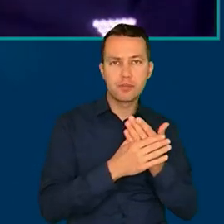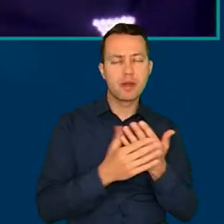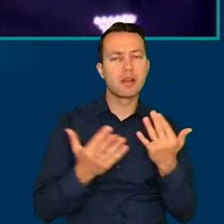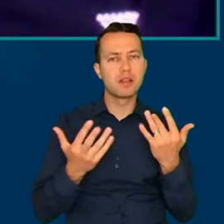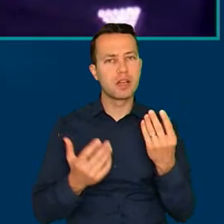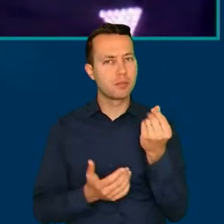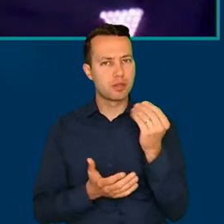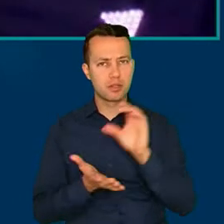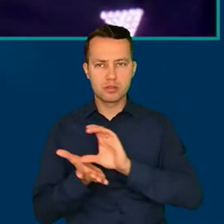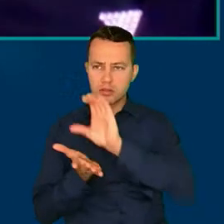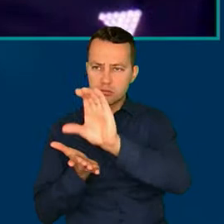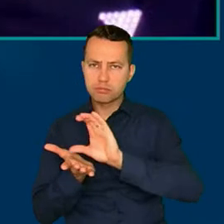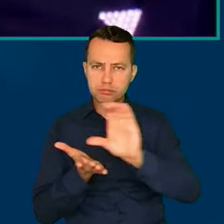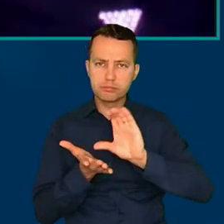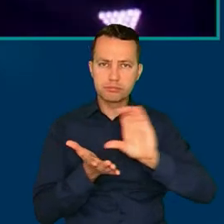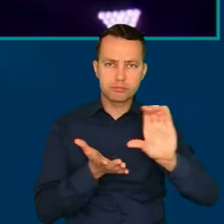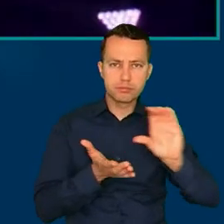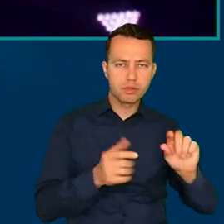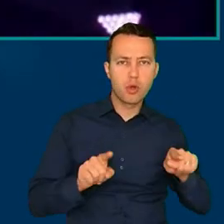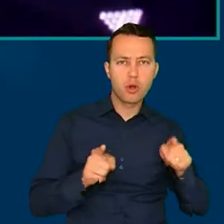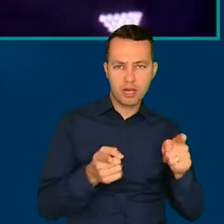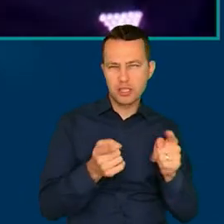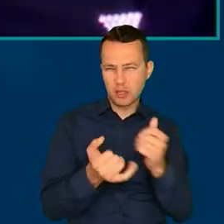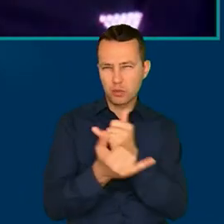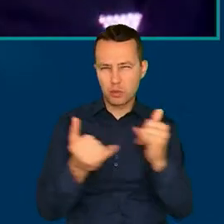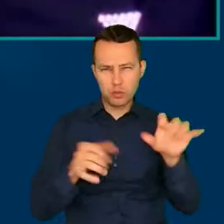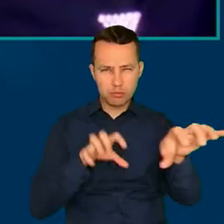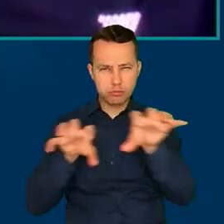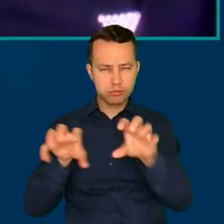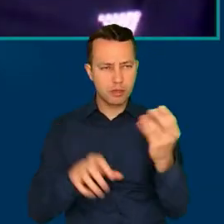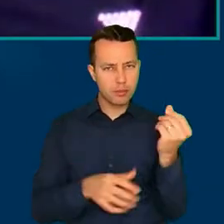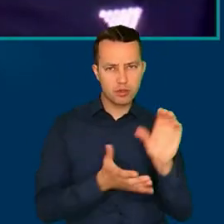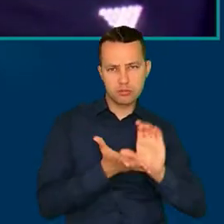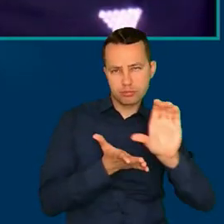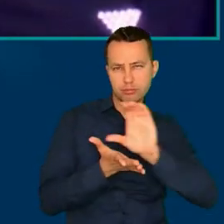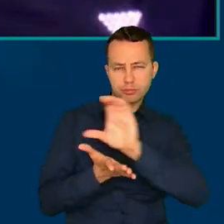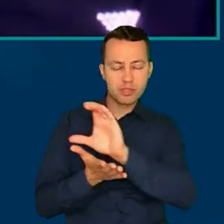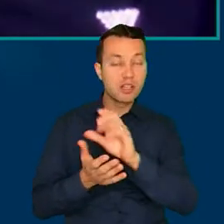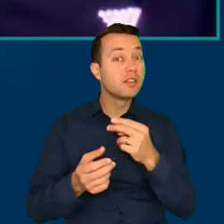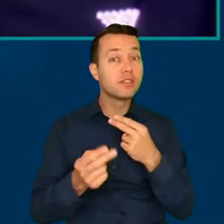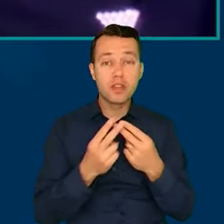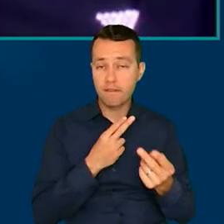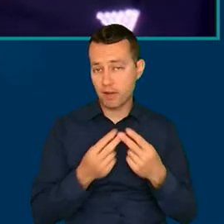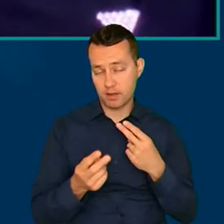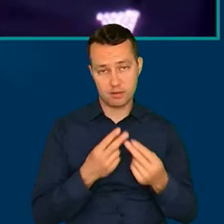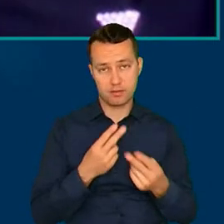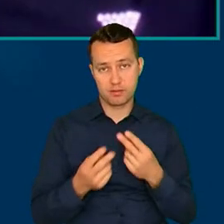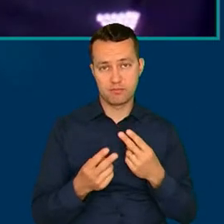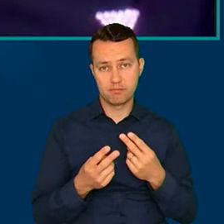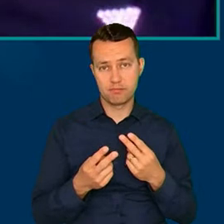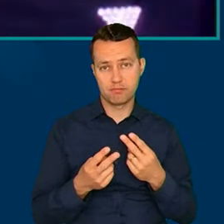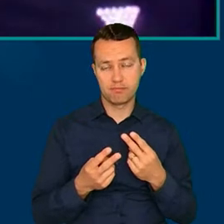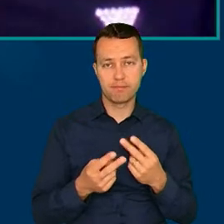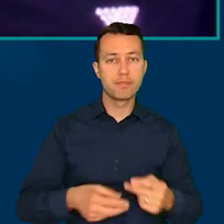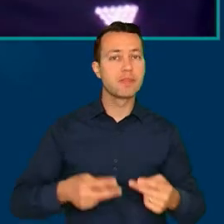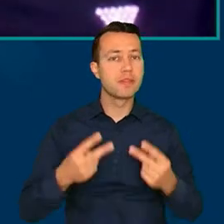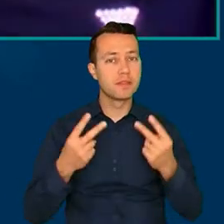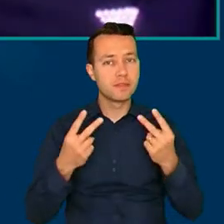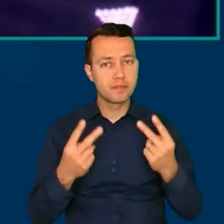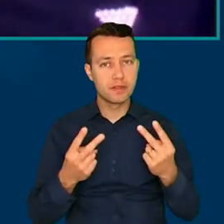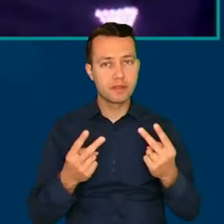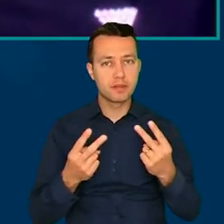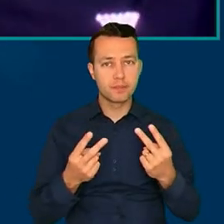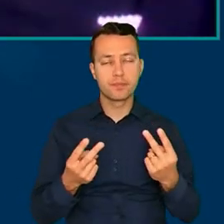company donated money to certain organizations and how much, this doesn't matter, because this is the use